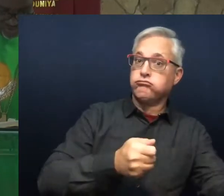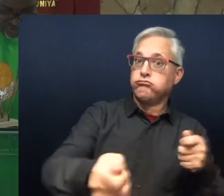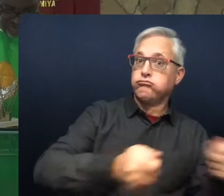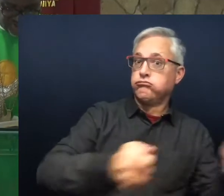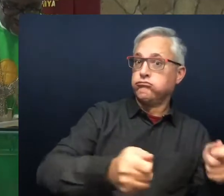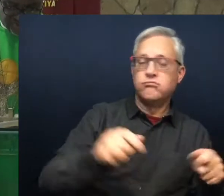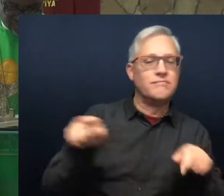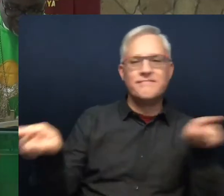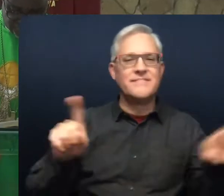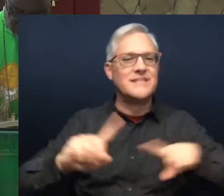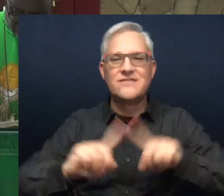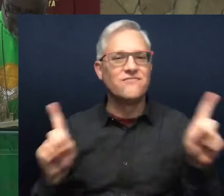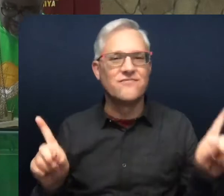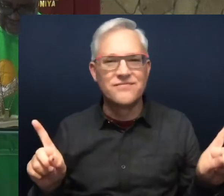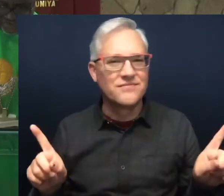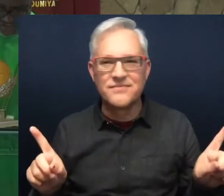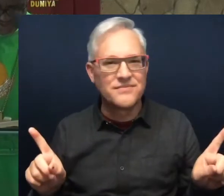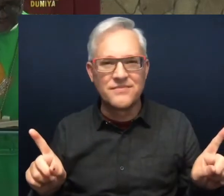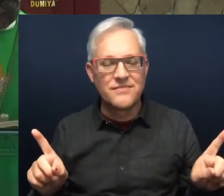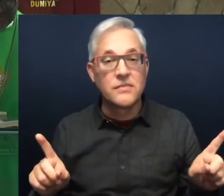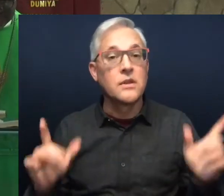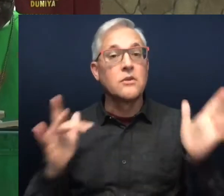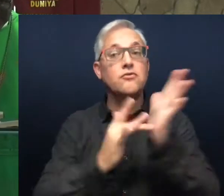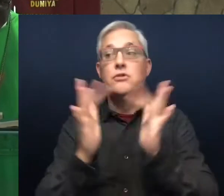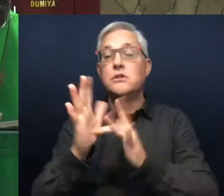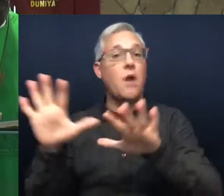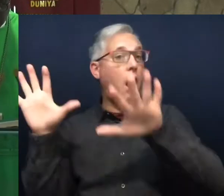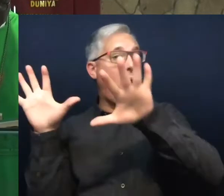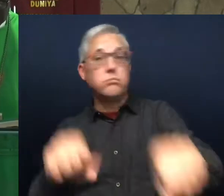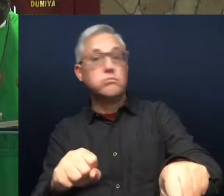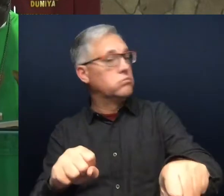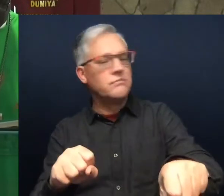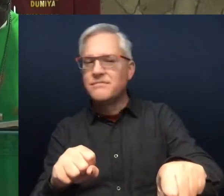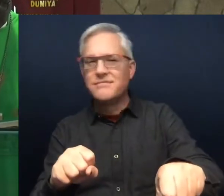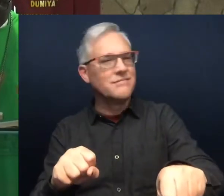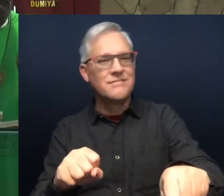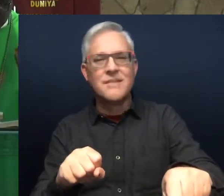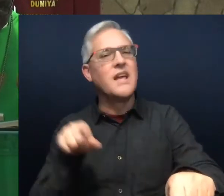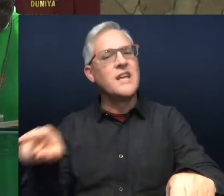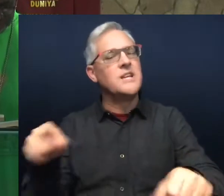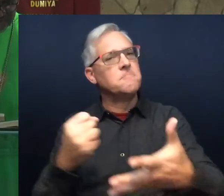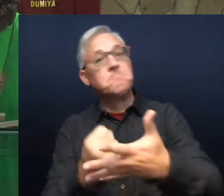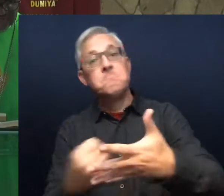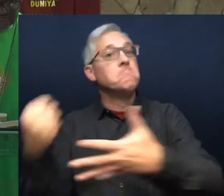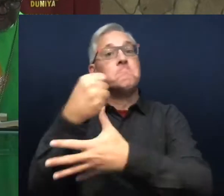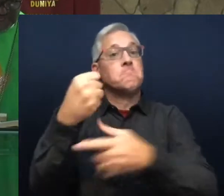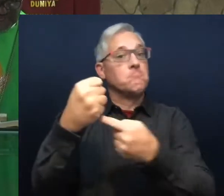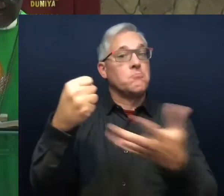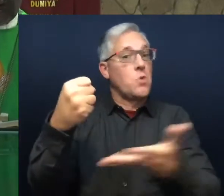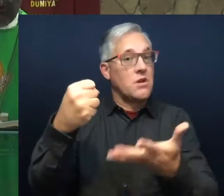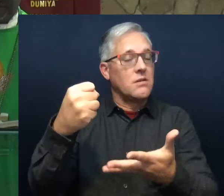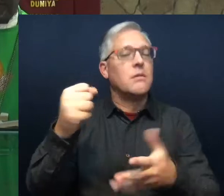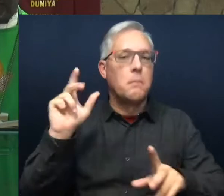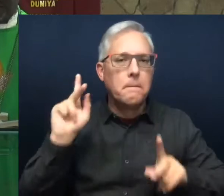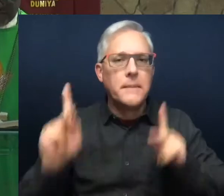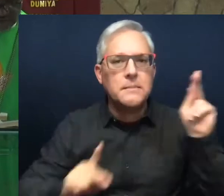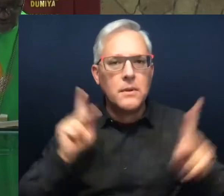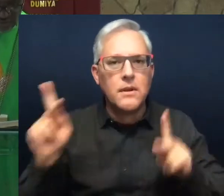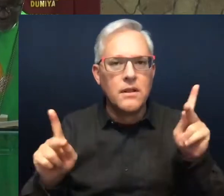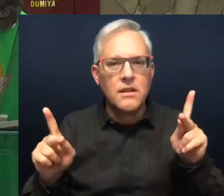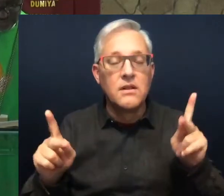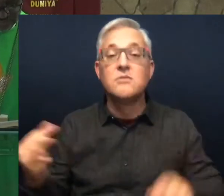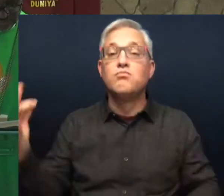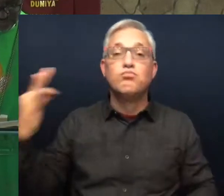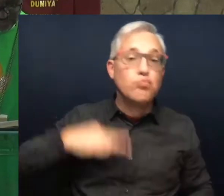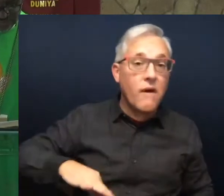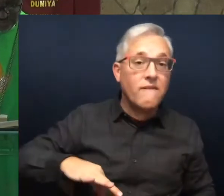Instead of domination and exploitation, Jesus as king puts the people above profit and love for the